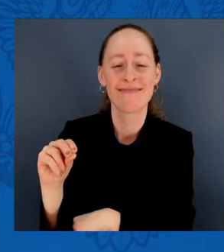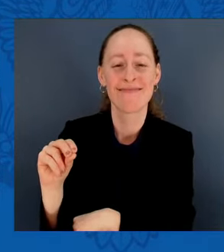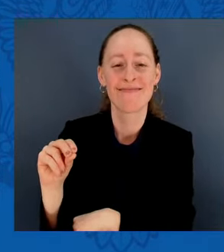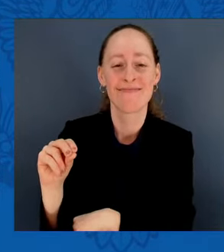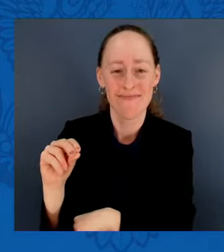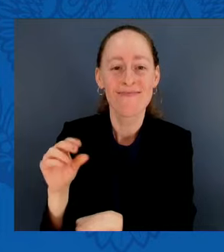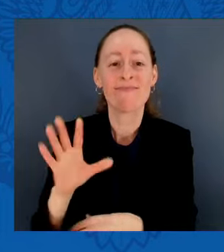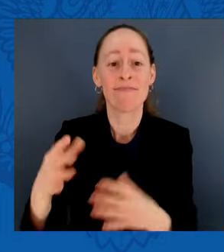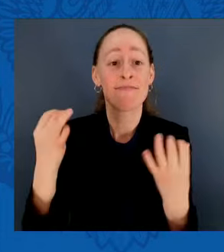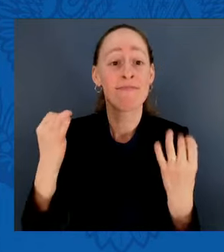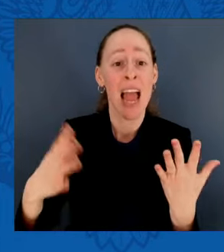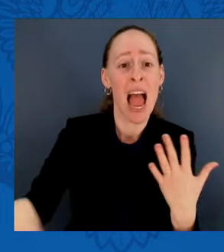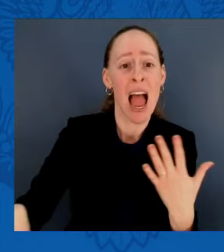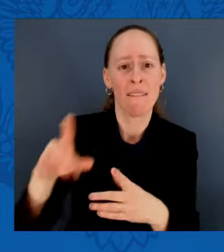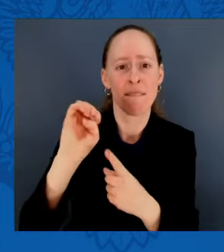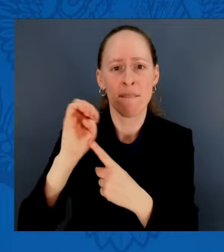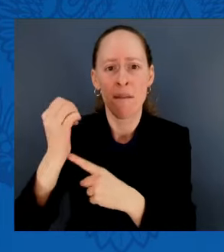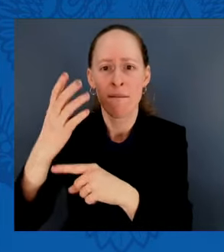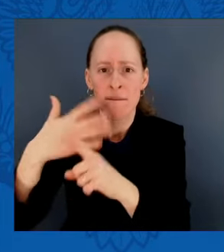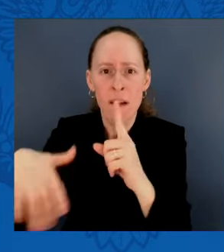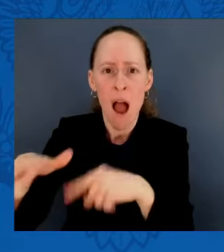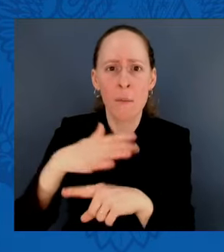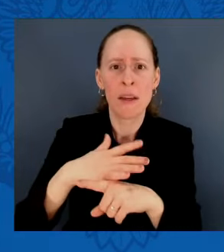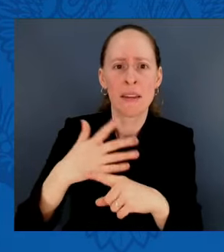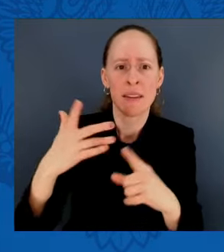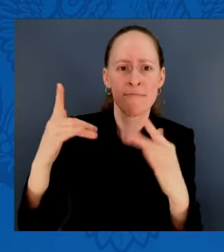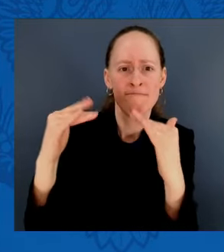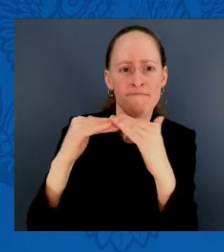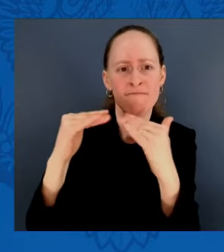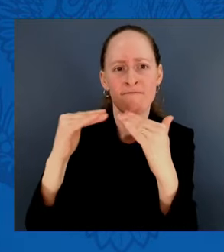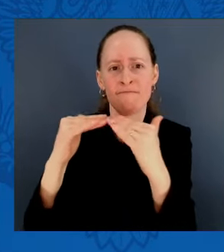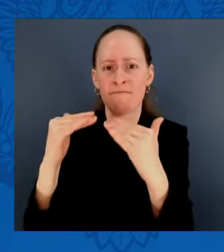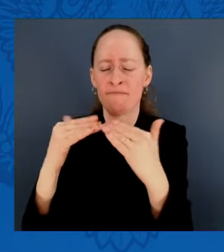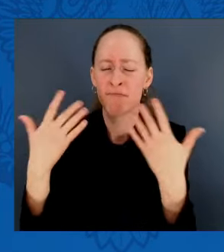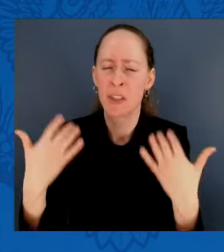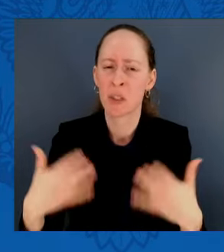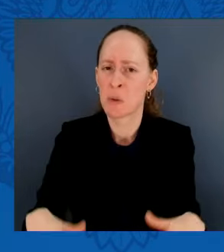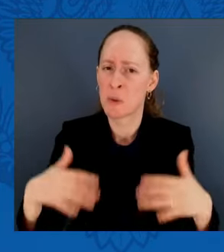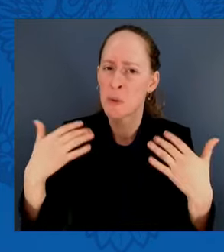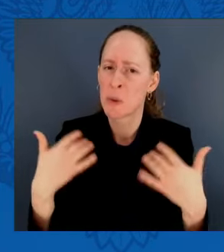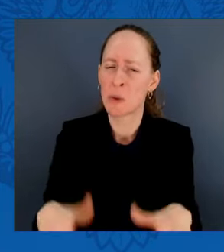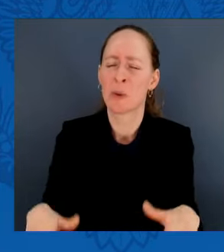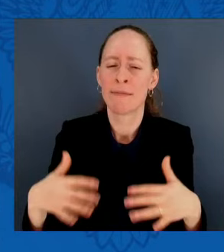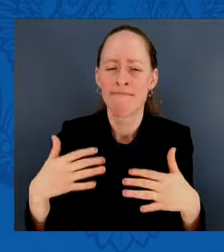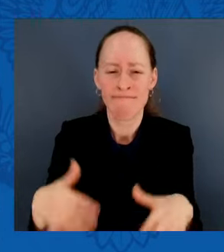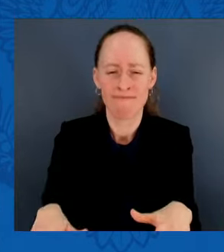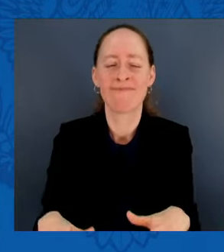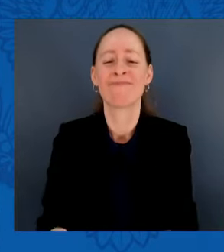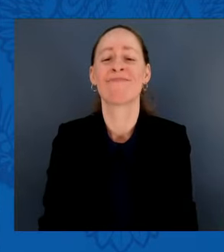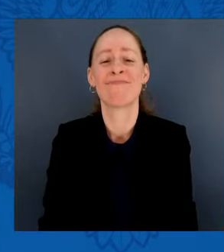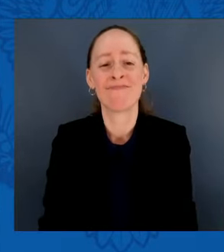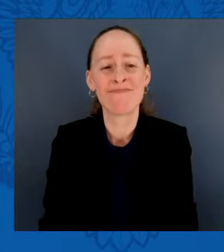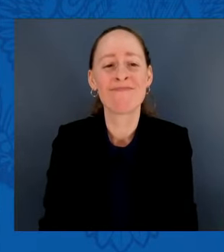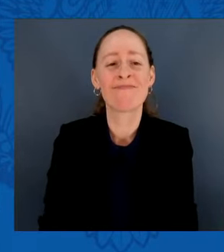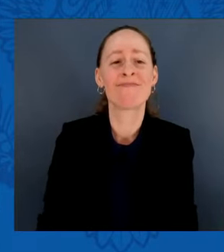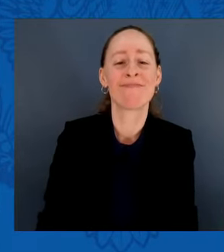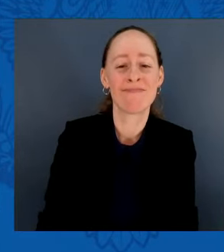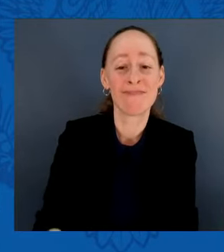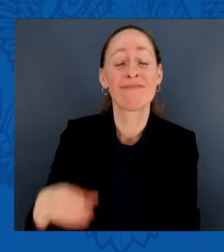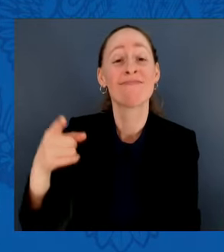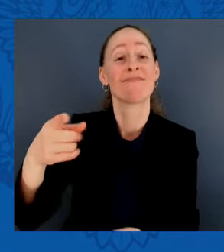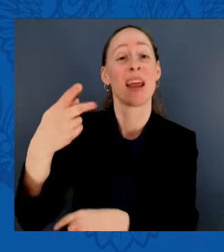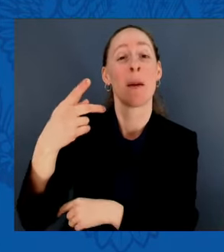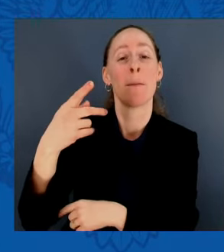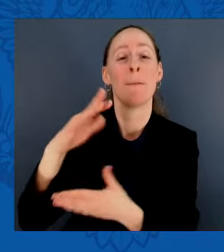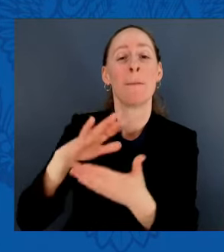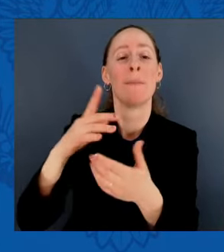And patterned after the Peace Corps and America Corps, I launched the Climate Corps to put 20,000 young people to work